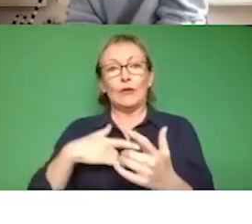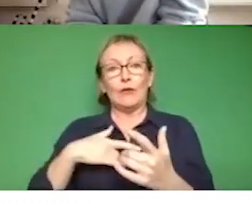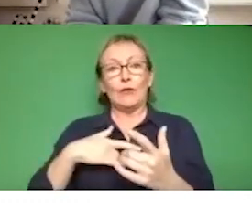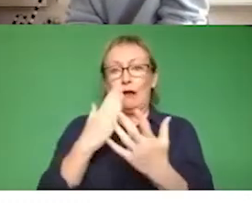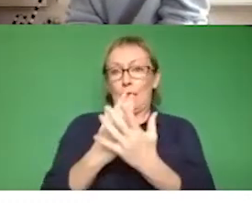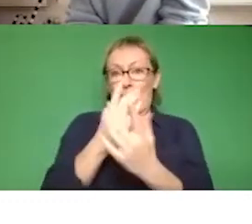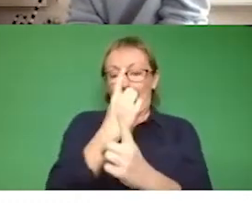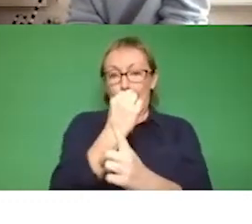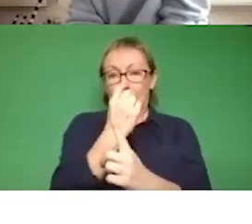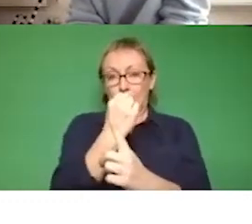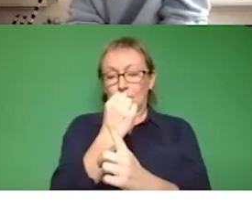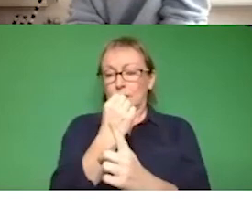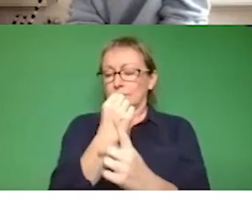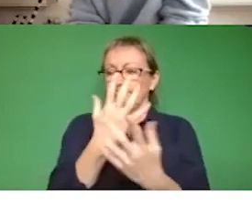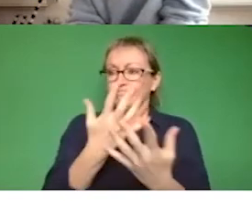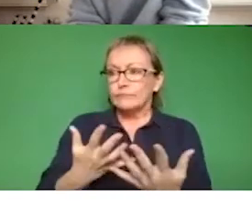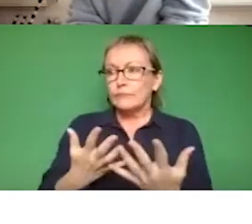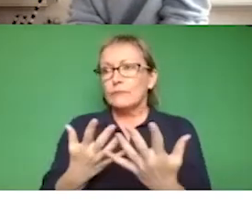to